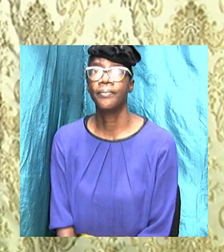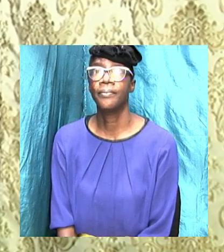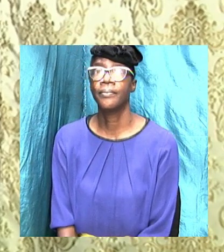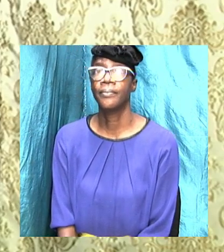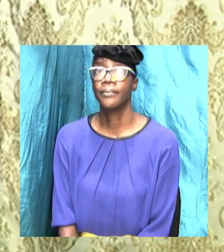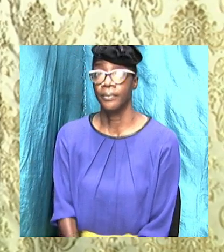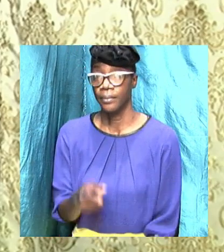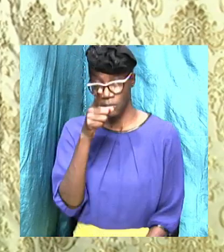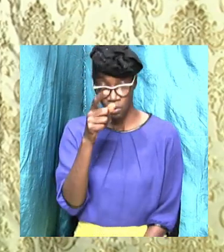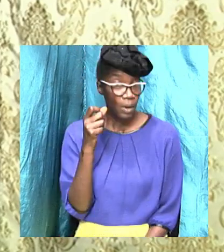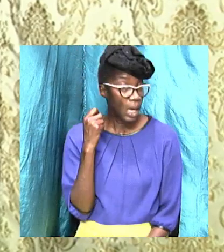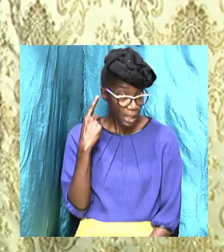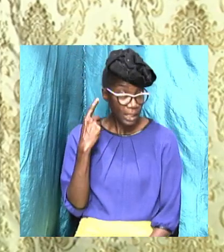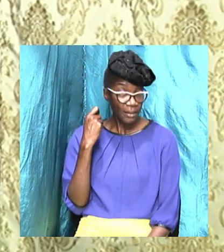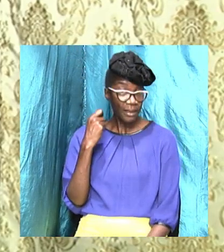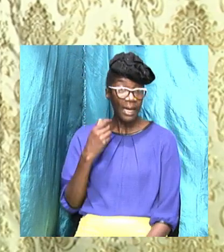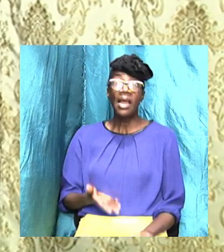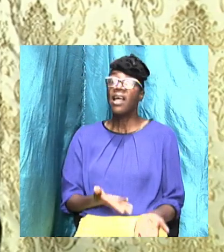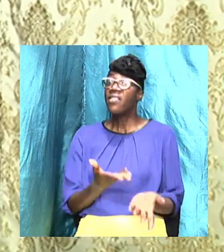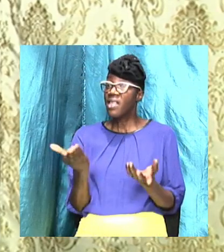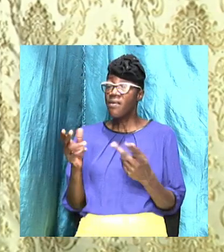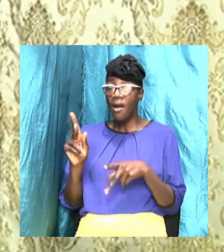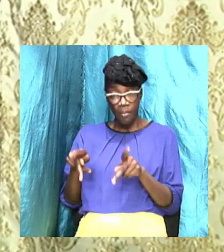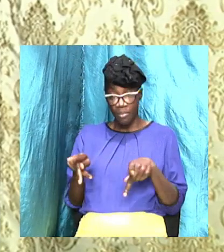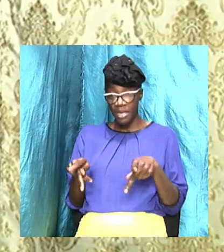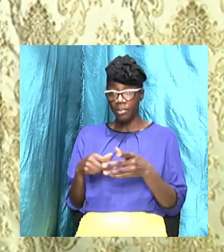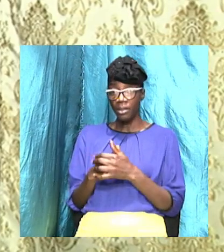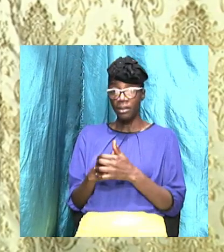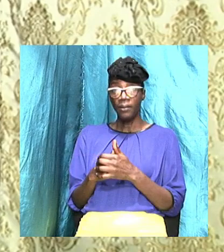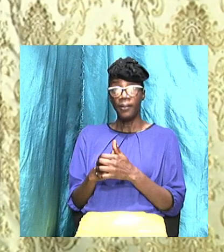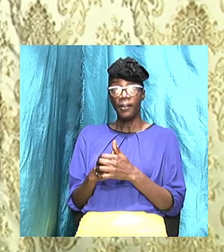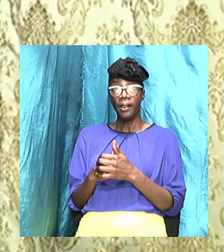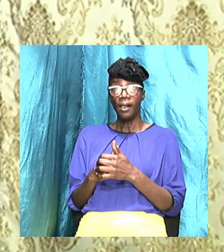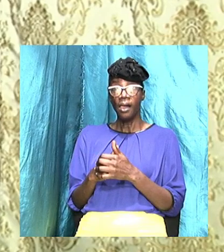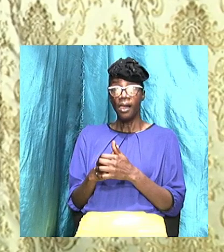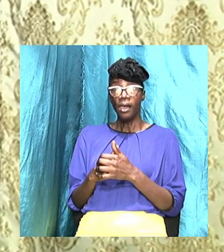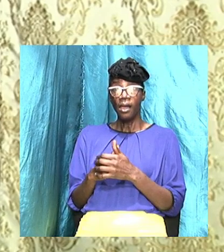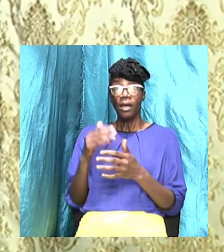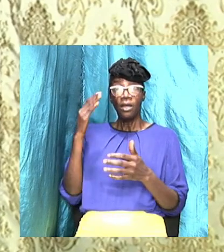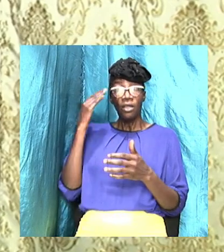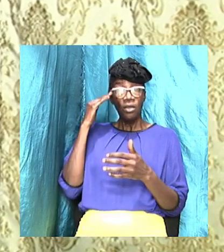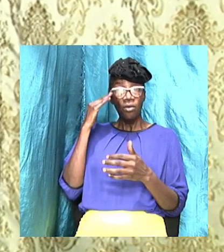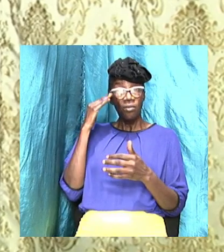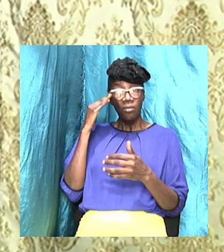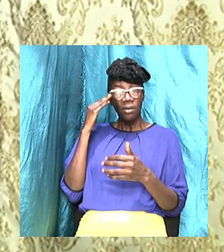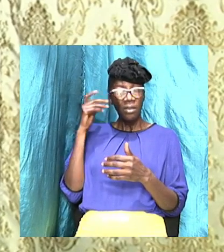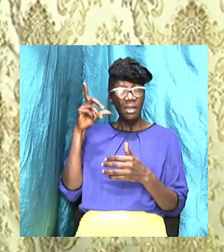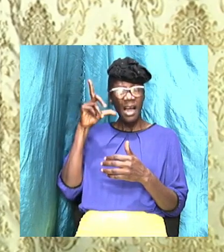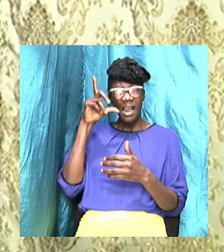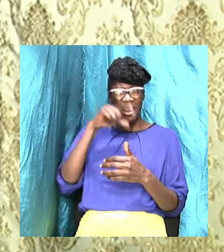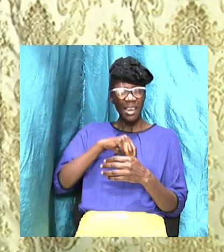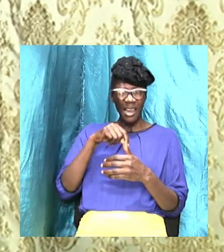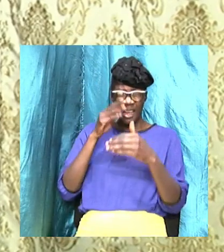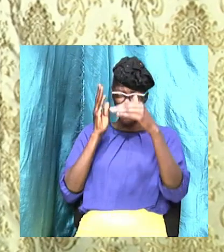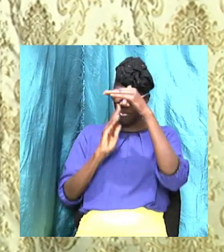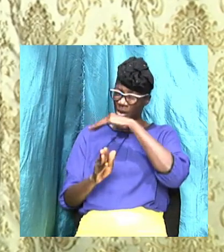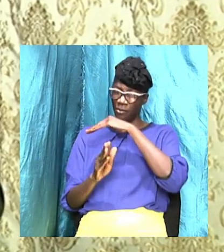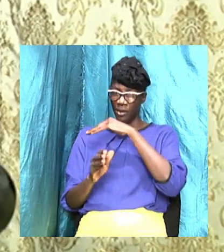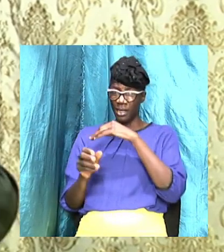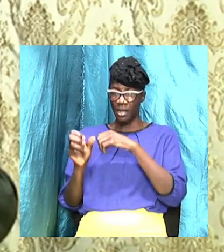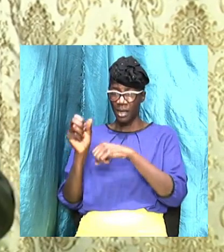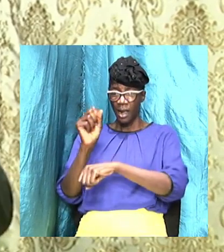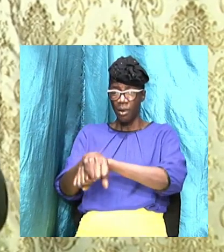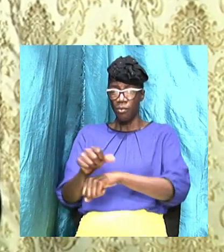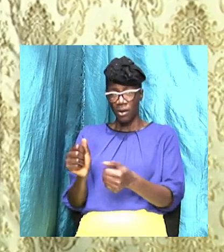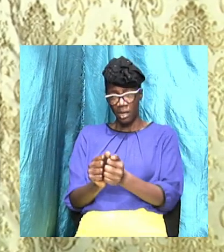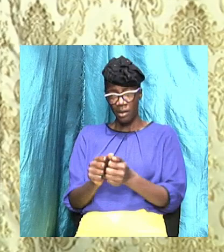You get what I'm saying? And there are folks, and this is how you know that these false prophets are working with some